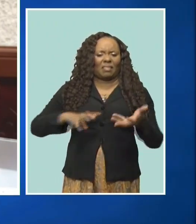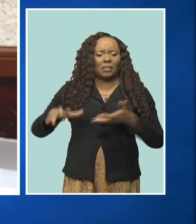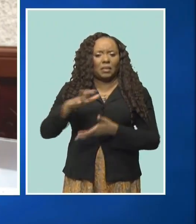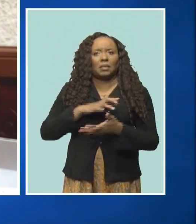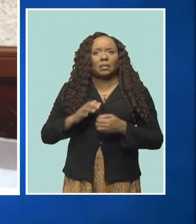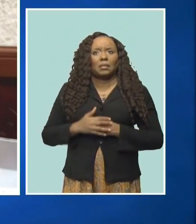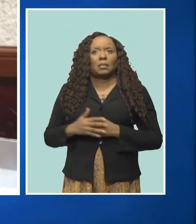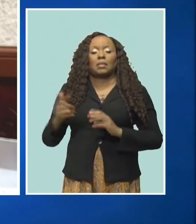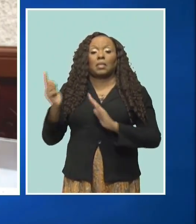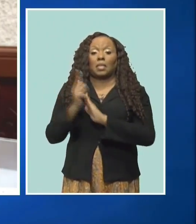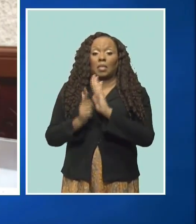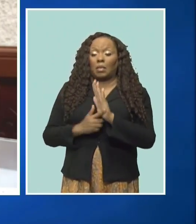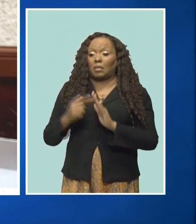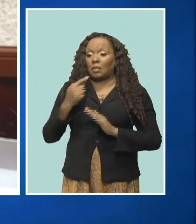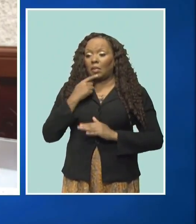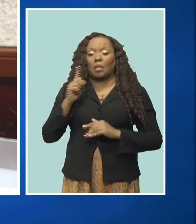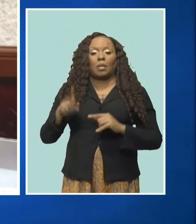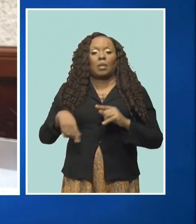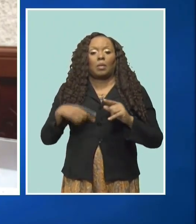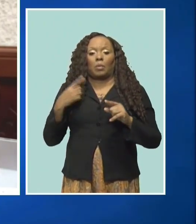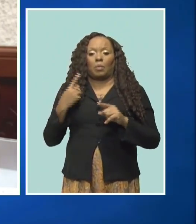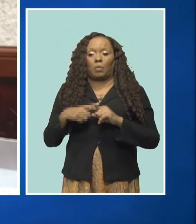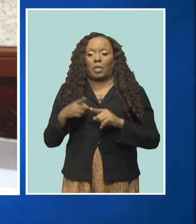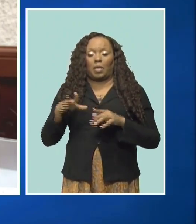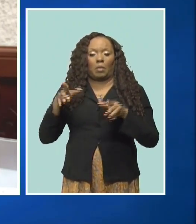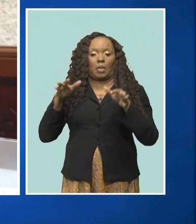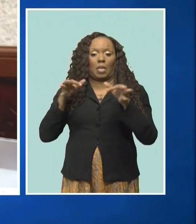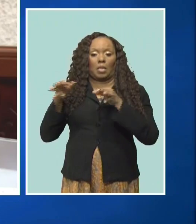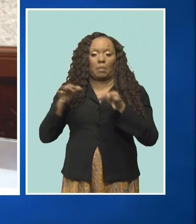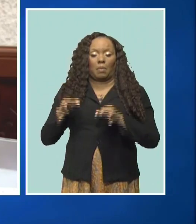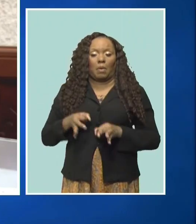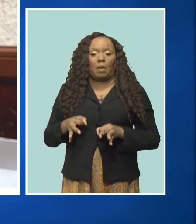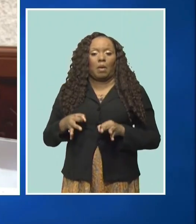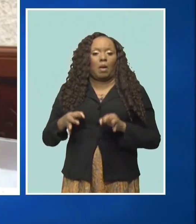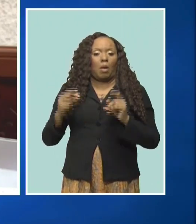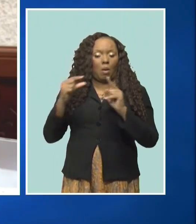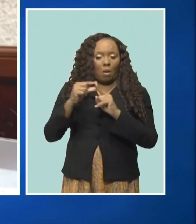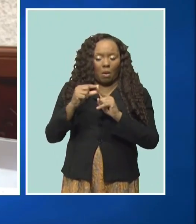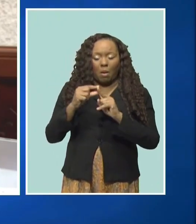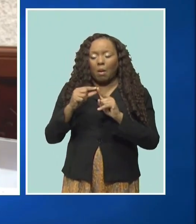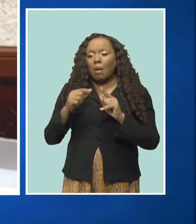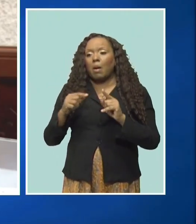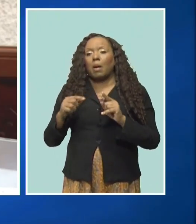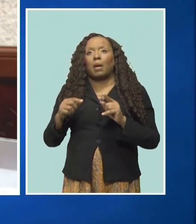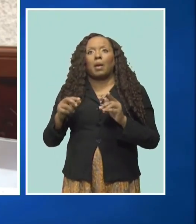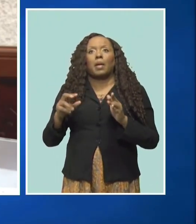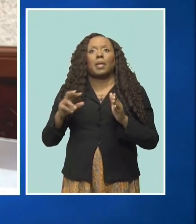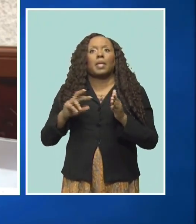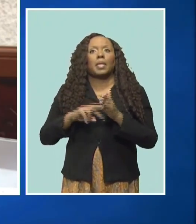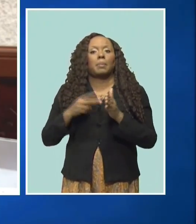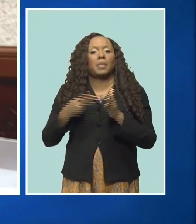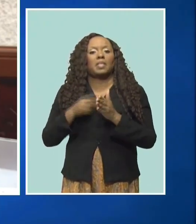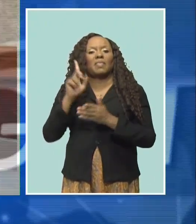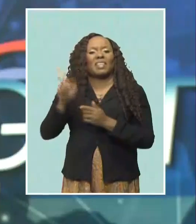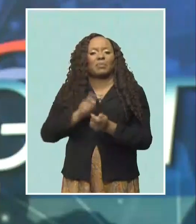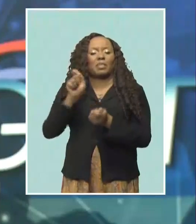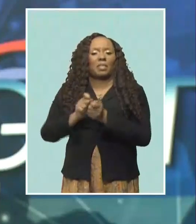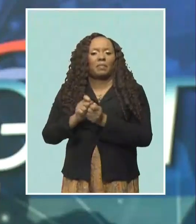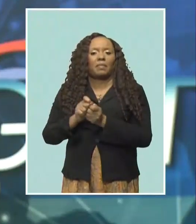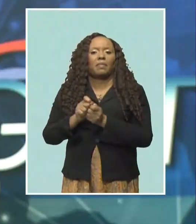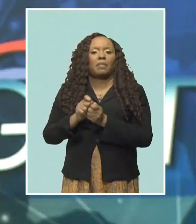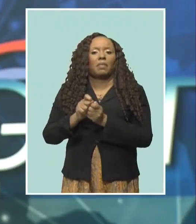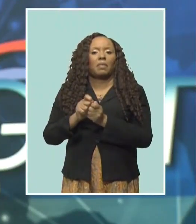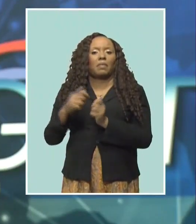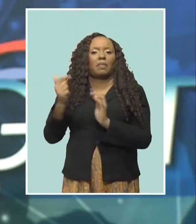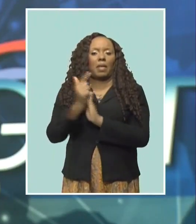the law says that when you define a term in an act, it means what it says in that act.